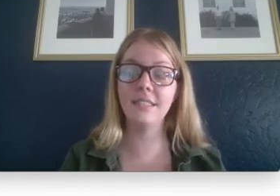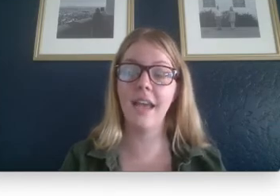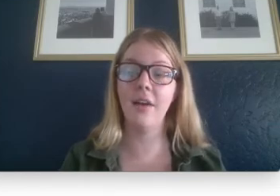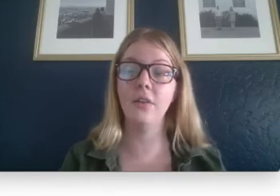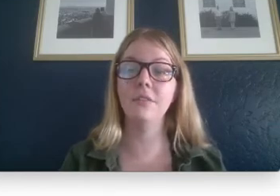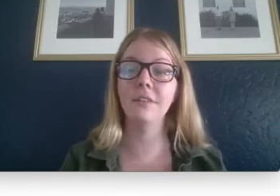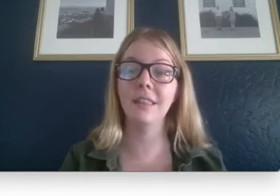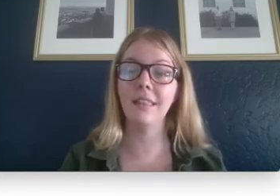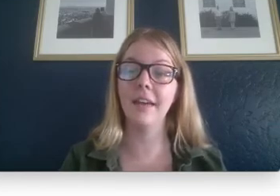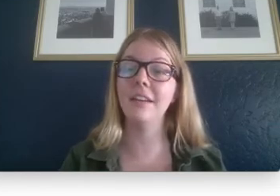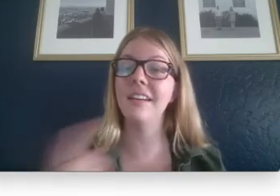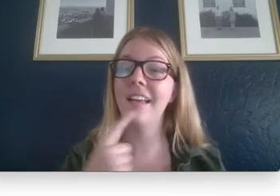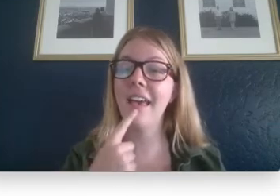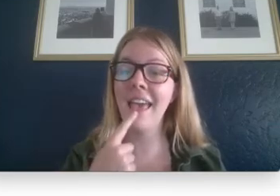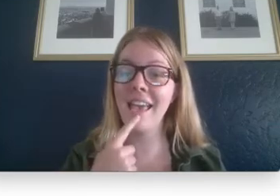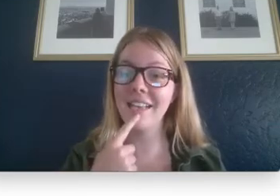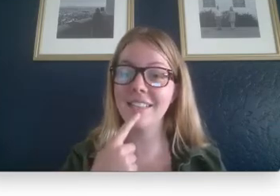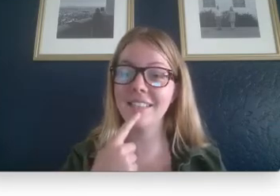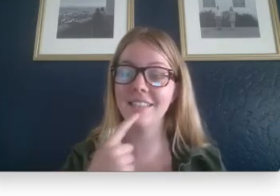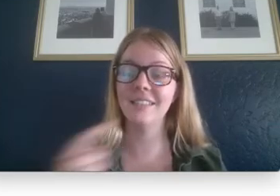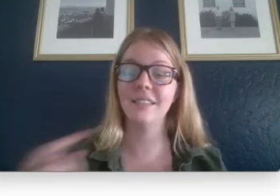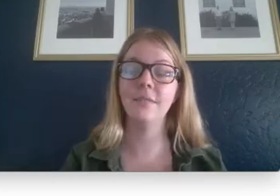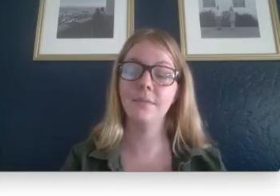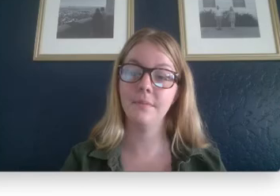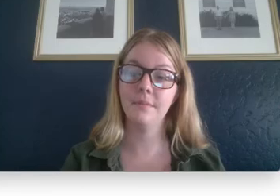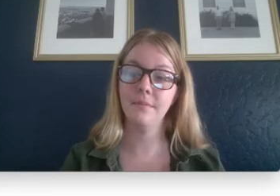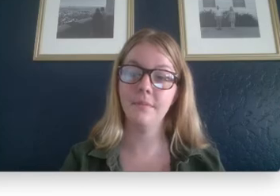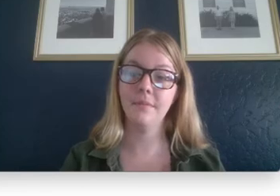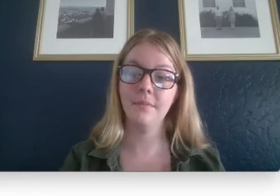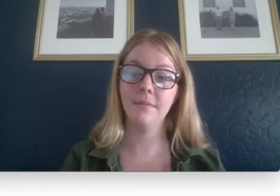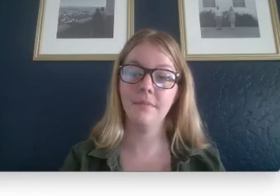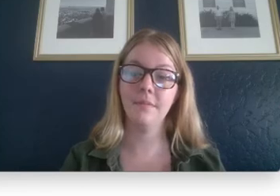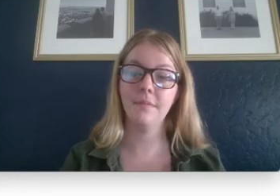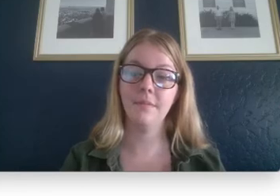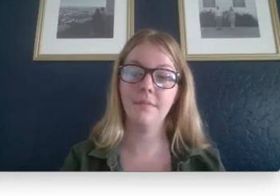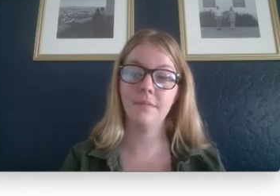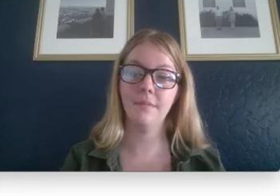the sound for the letter S.